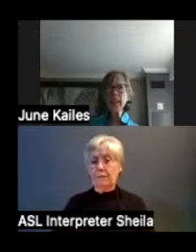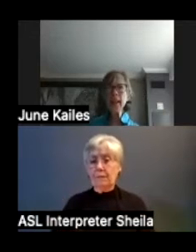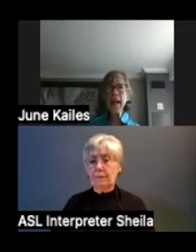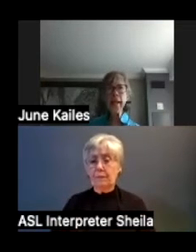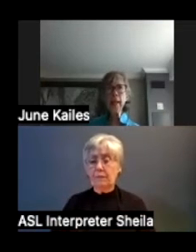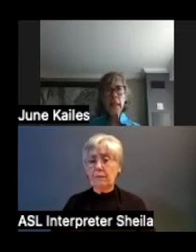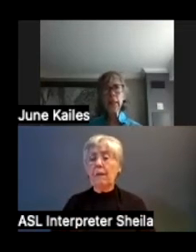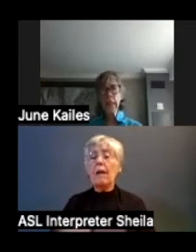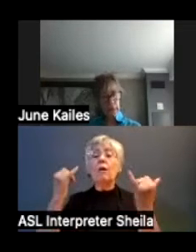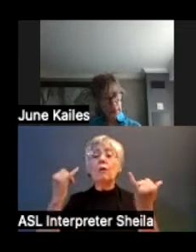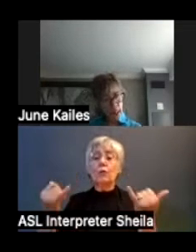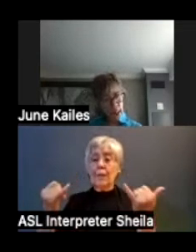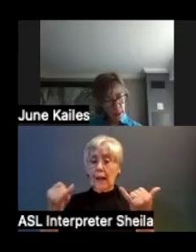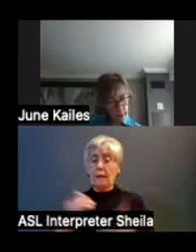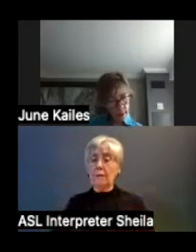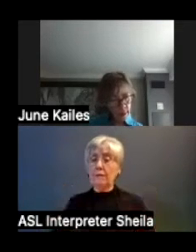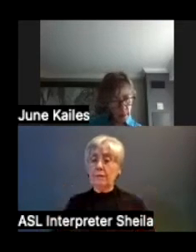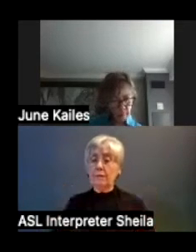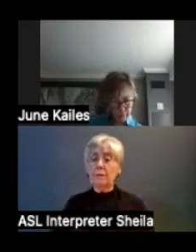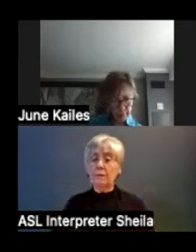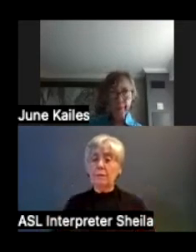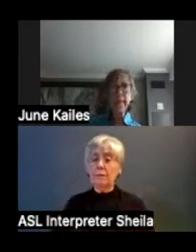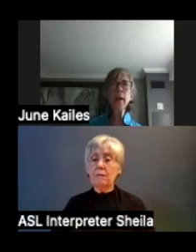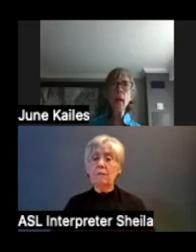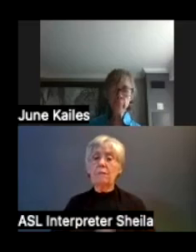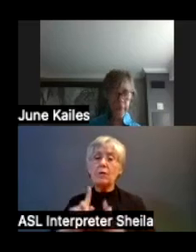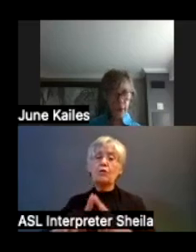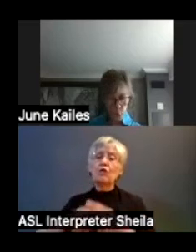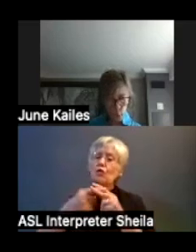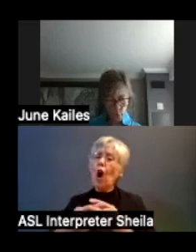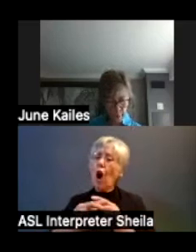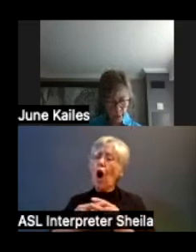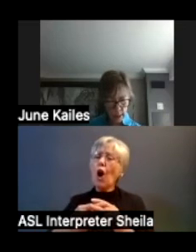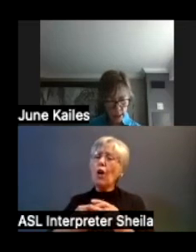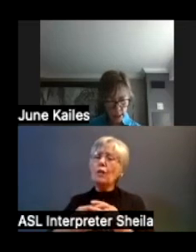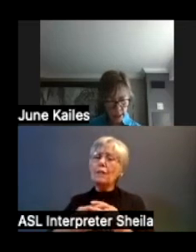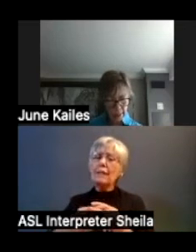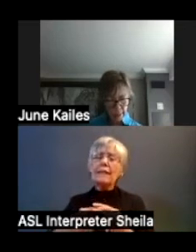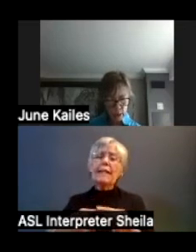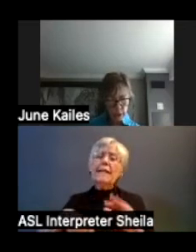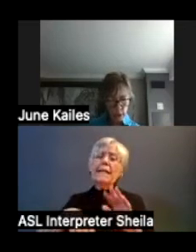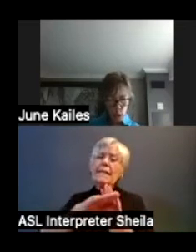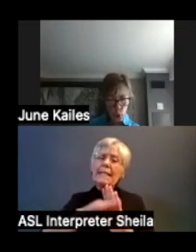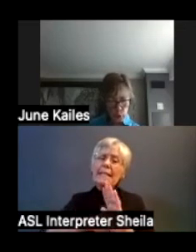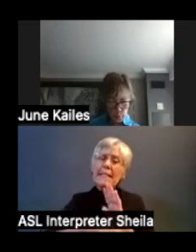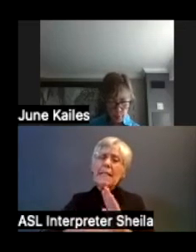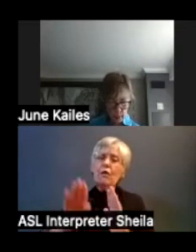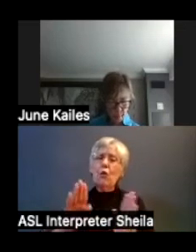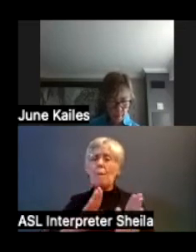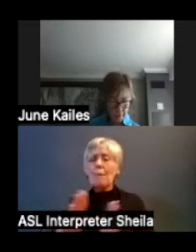So today, start listening with your lens in terms of